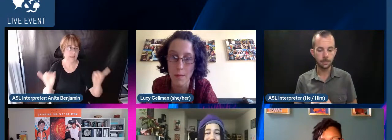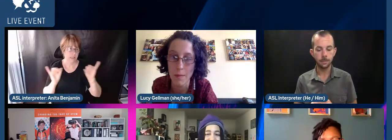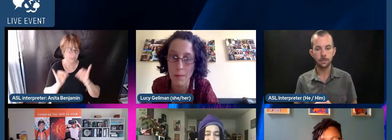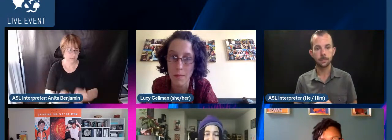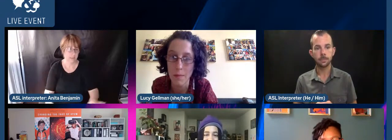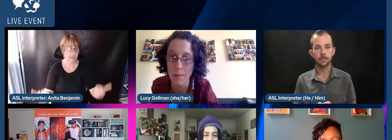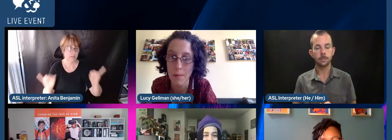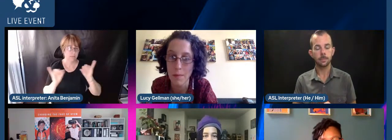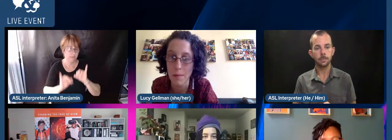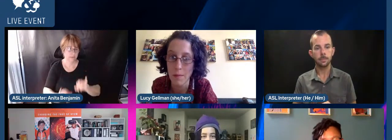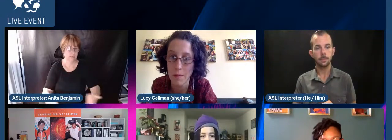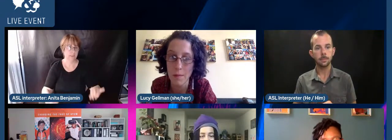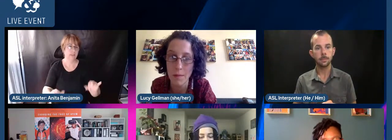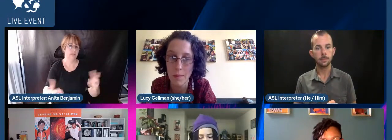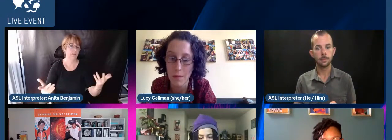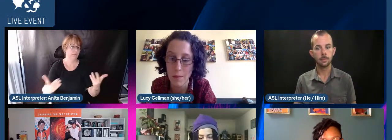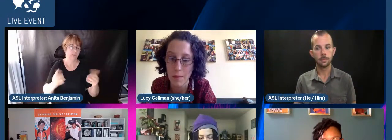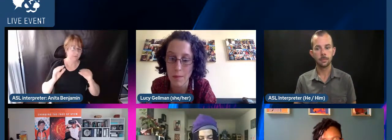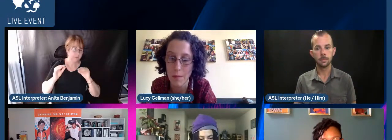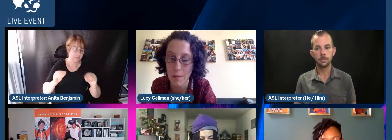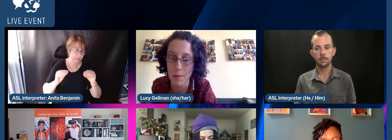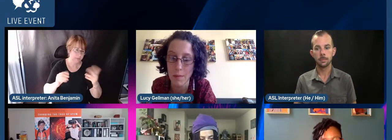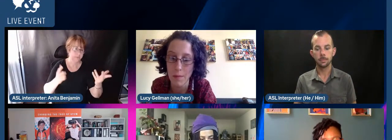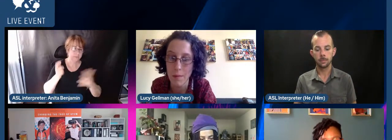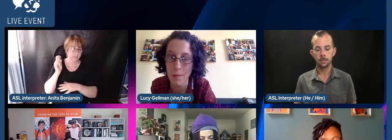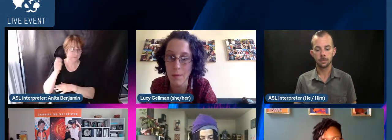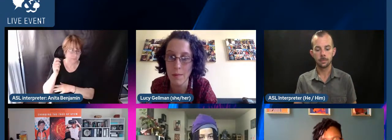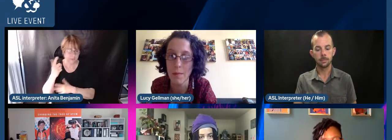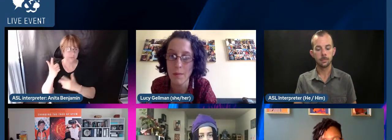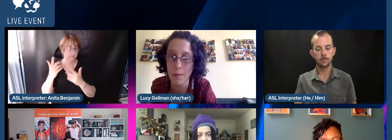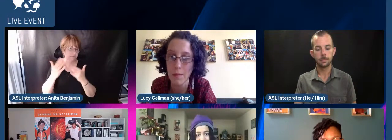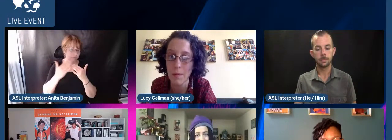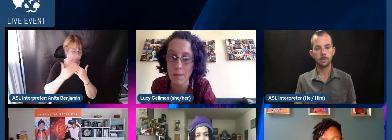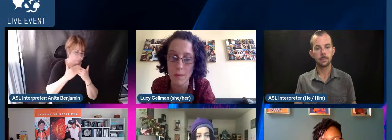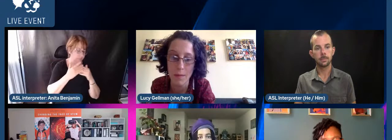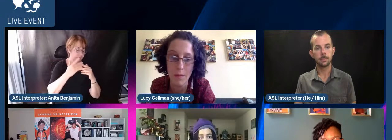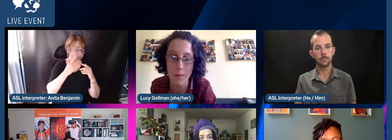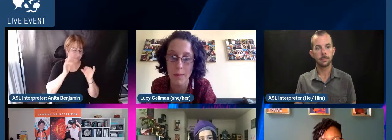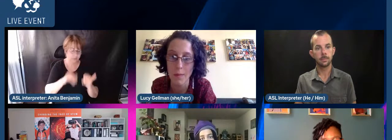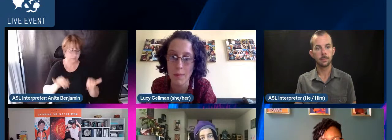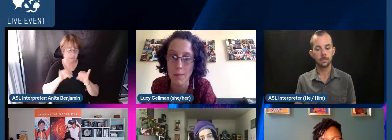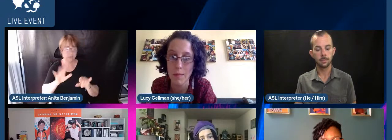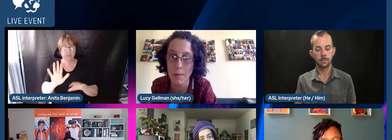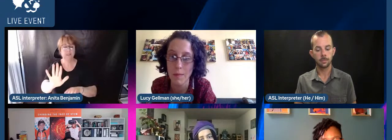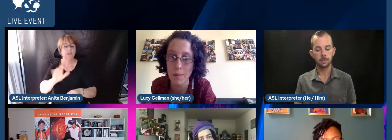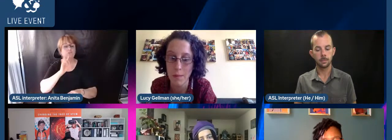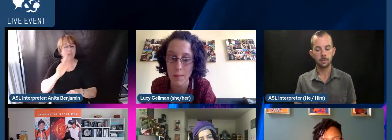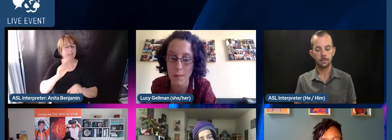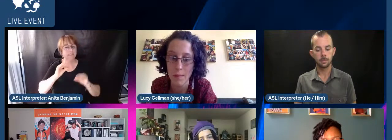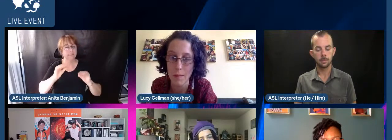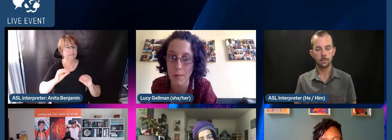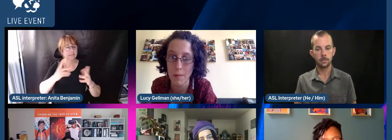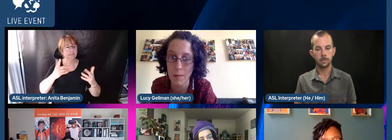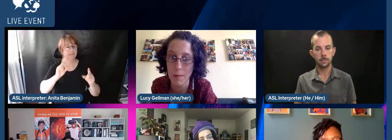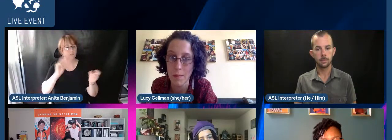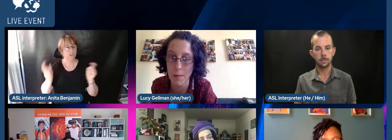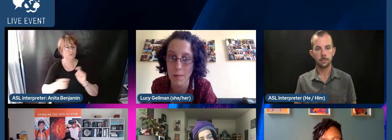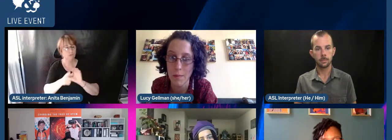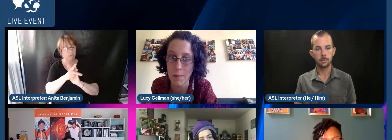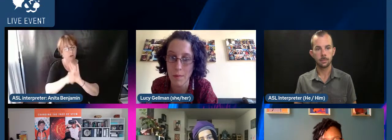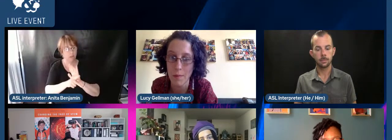eats that day, teach him a fish. It is really about policy. And this is what I say, that those that are